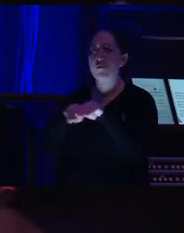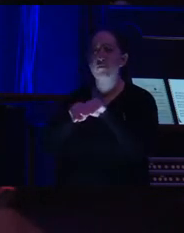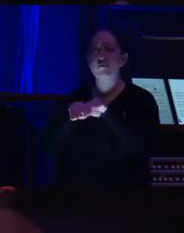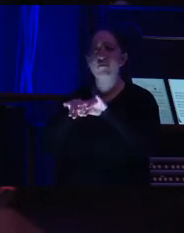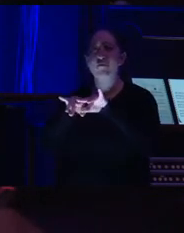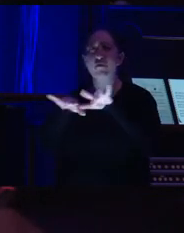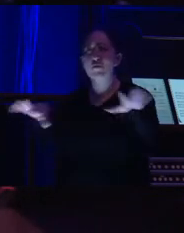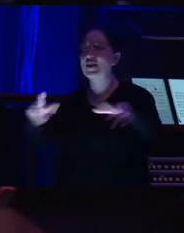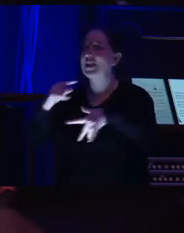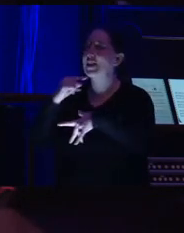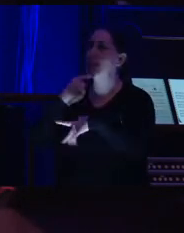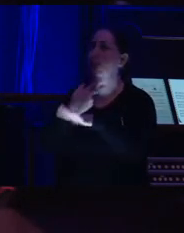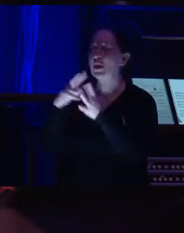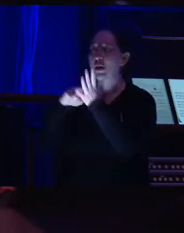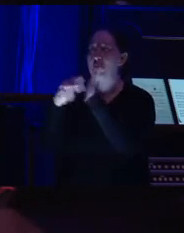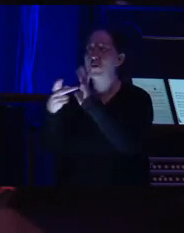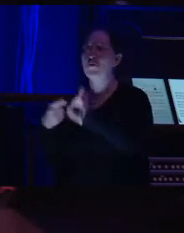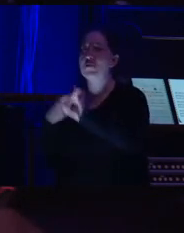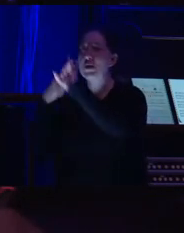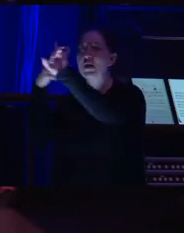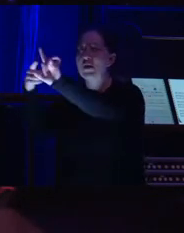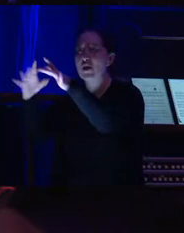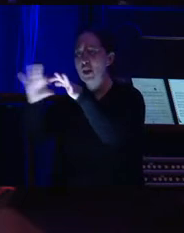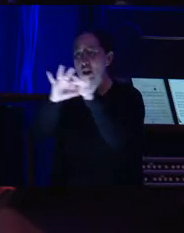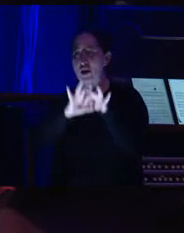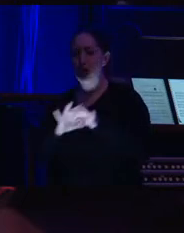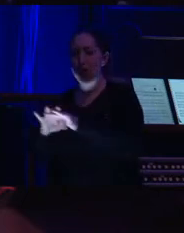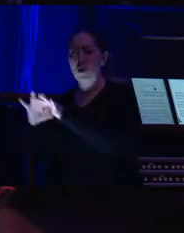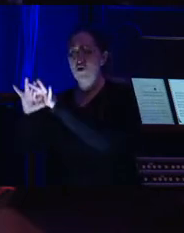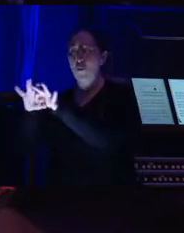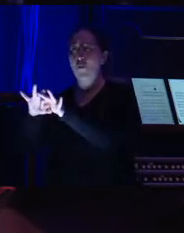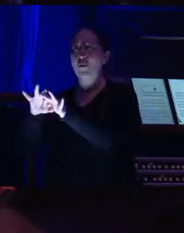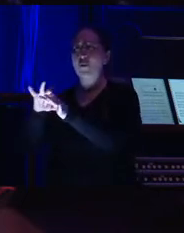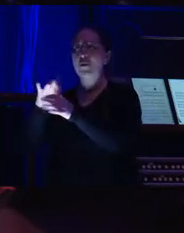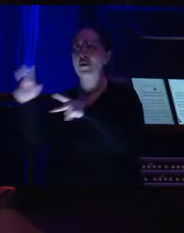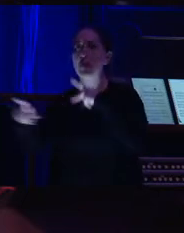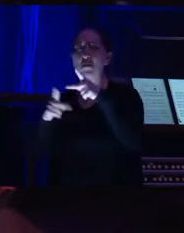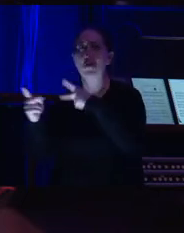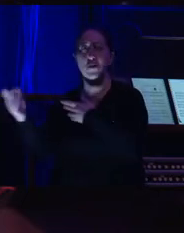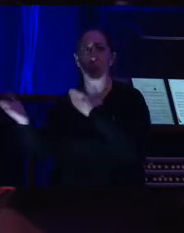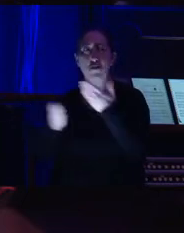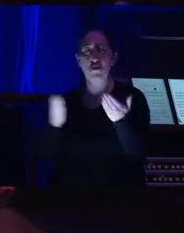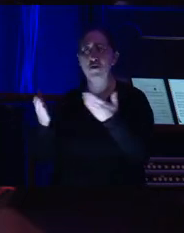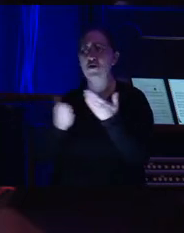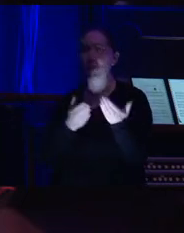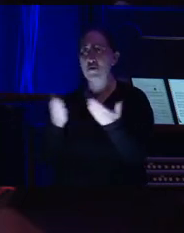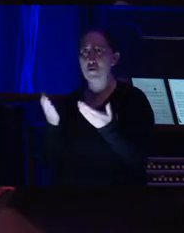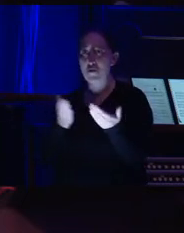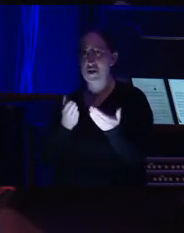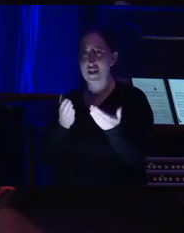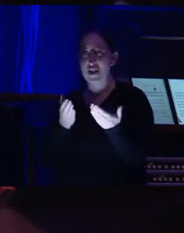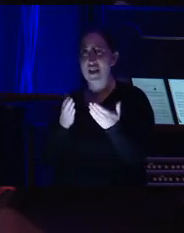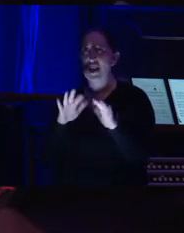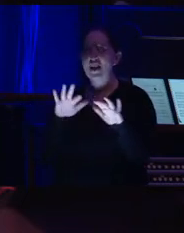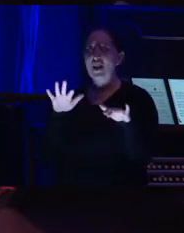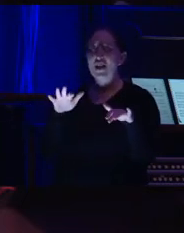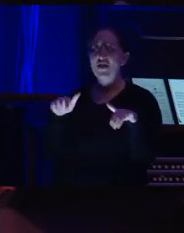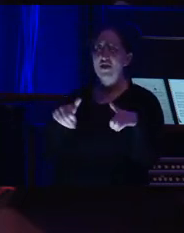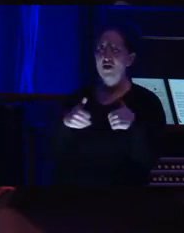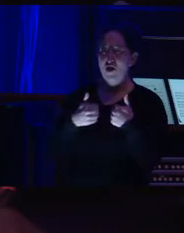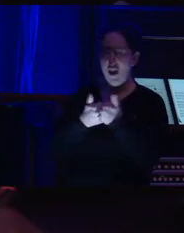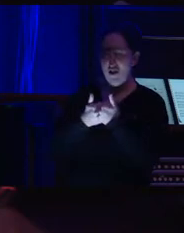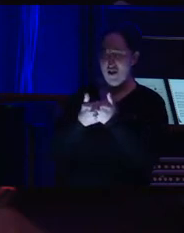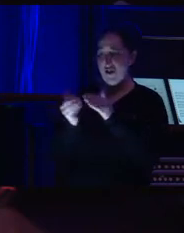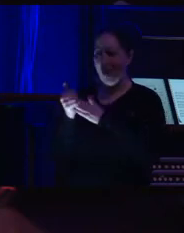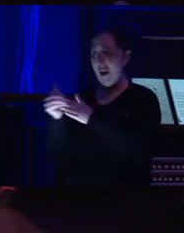seriousness of purpose, joined to a humanity of spirit, it shares and conveys both pleasure and